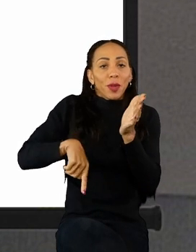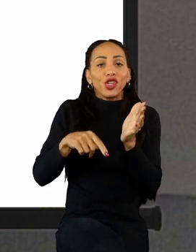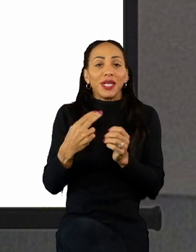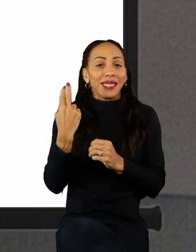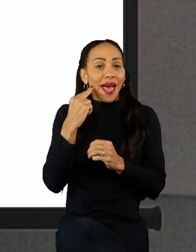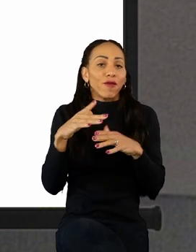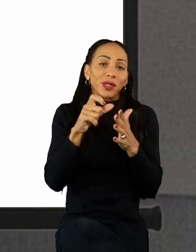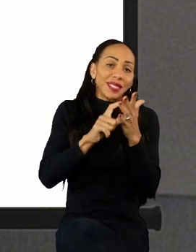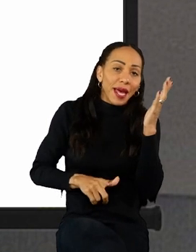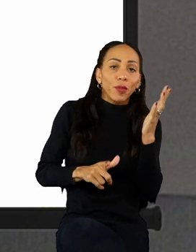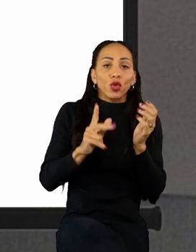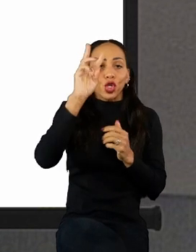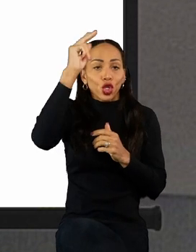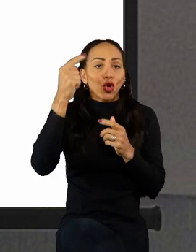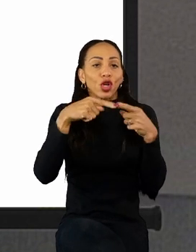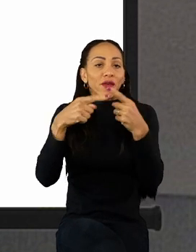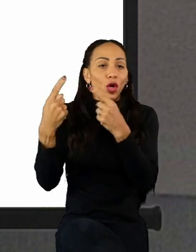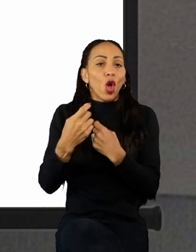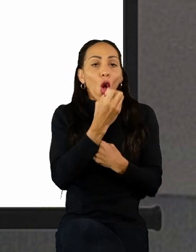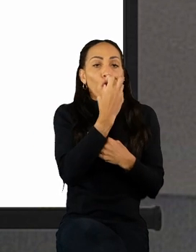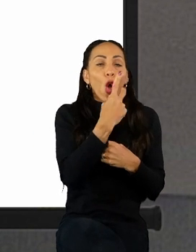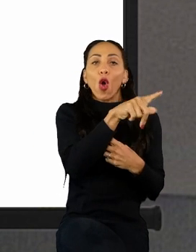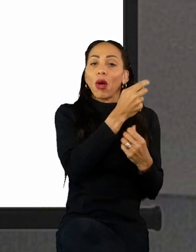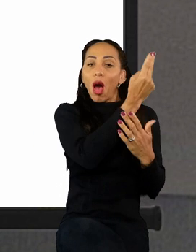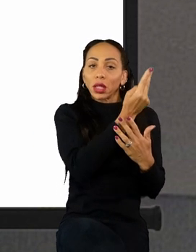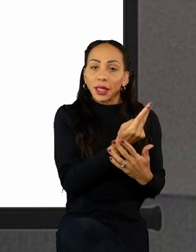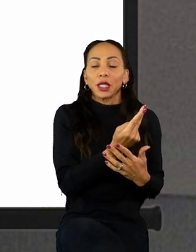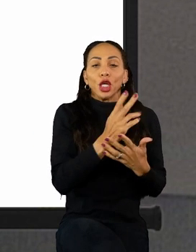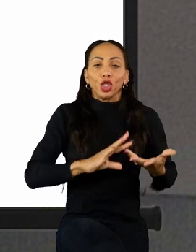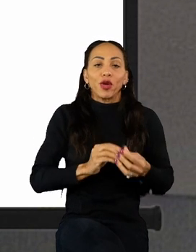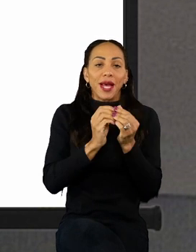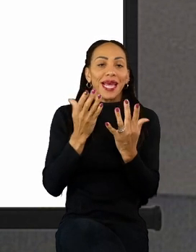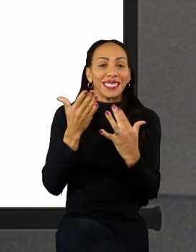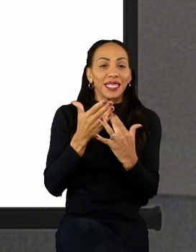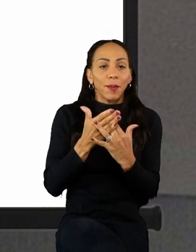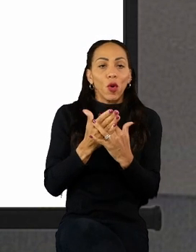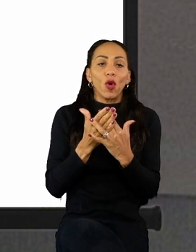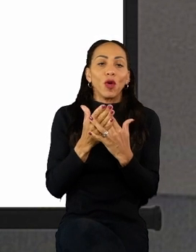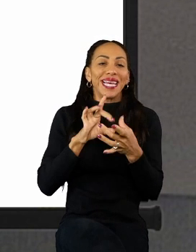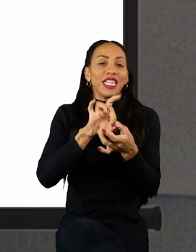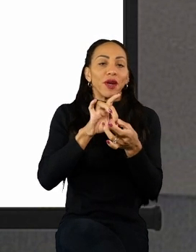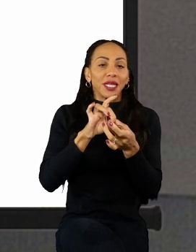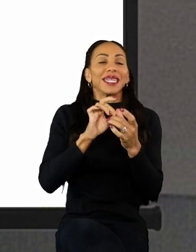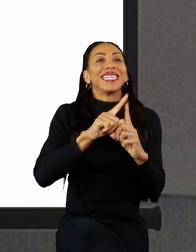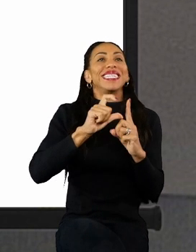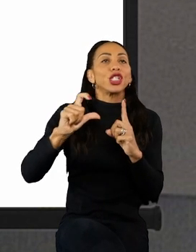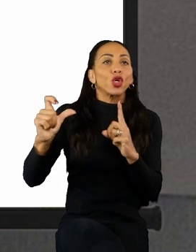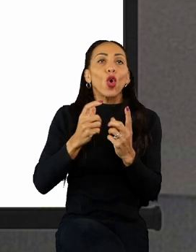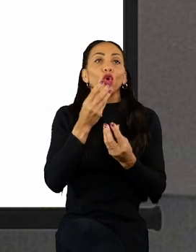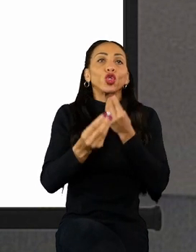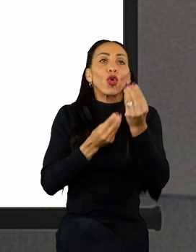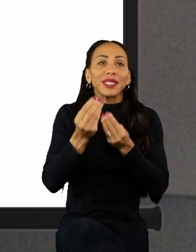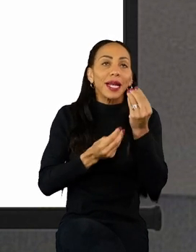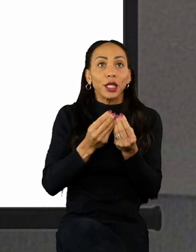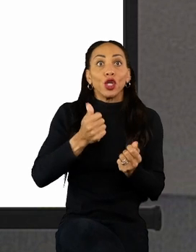disabled and or neurodivergent Hong Kong artist to create a piece of accessible, interactive digital storytelling